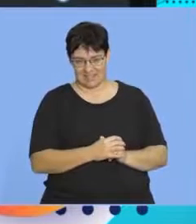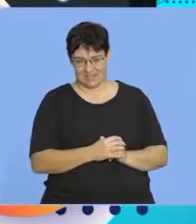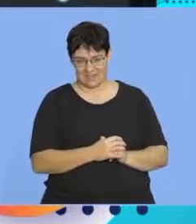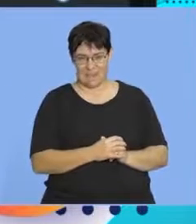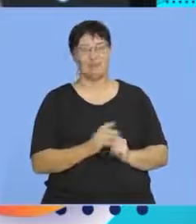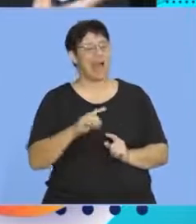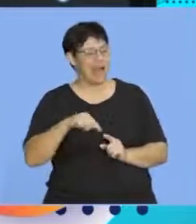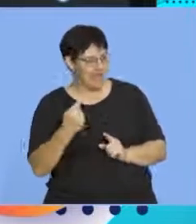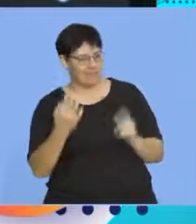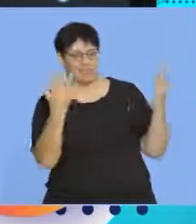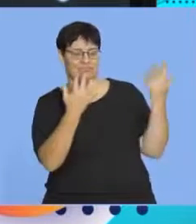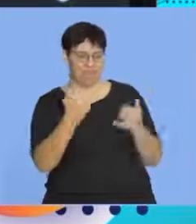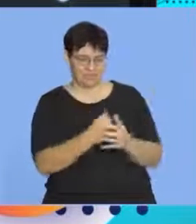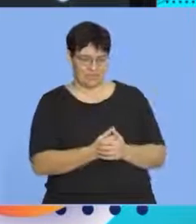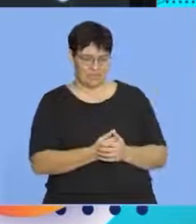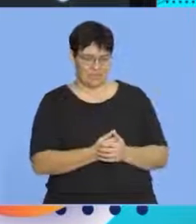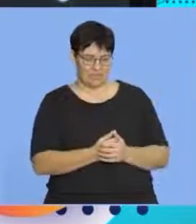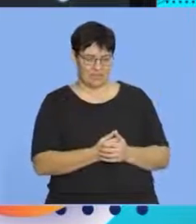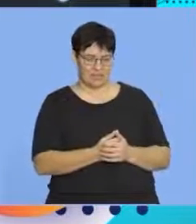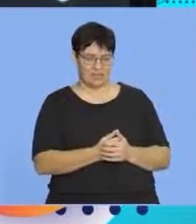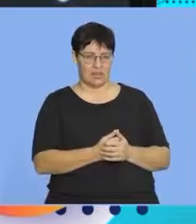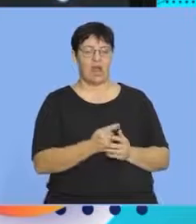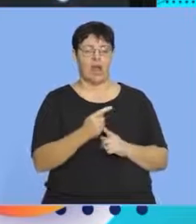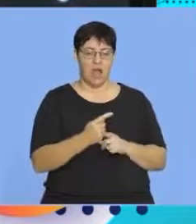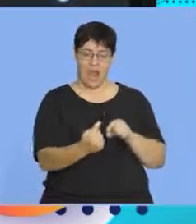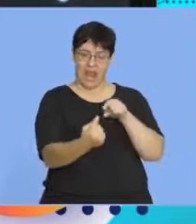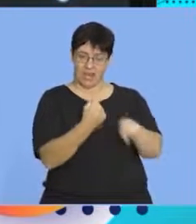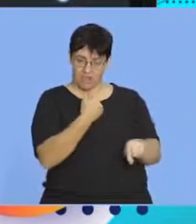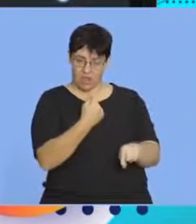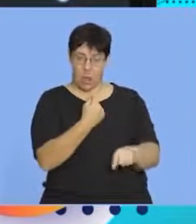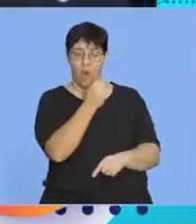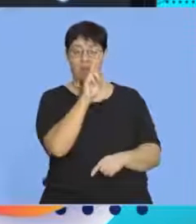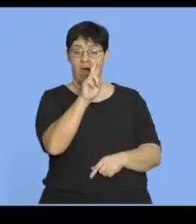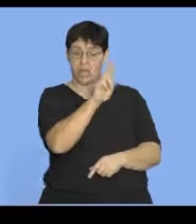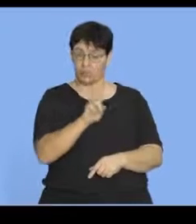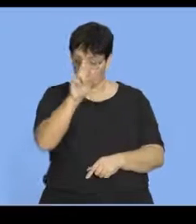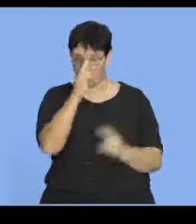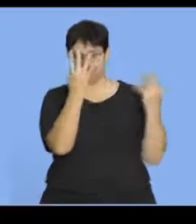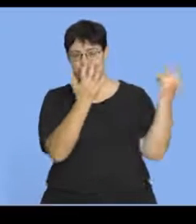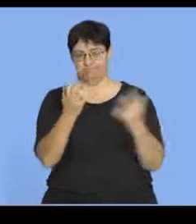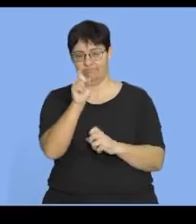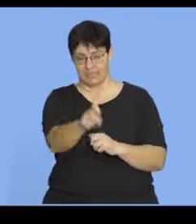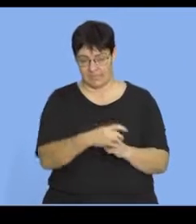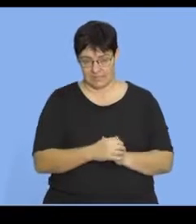of calculations. We have to work out the inverse of r squared.